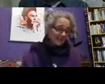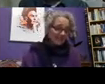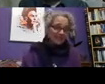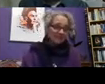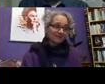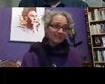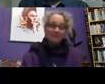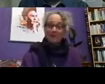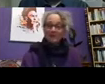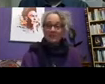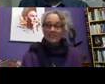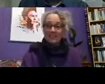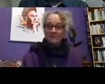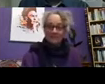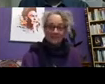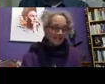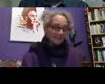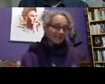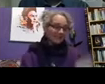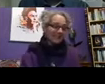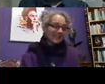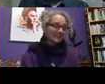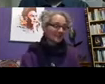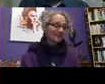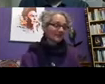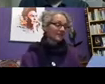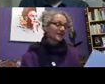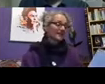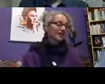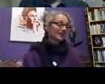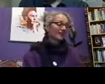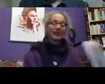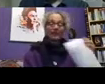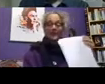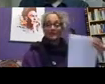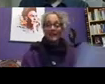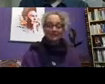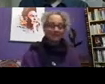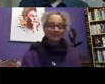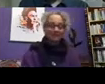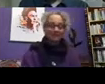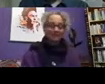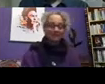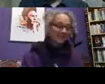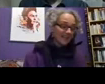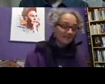cycling is really important in terms of sustainability, and it's something that we've heard a lot of on that ground.